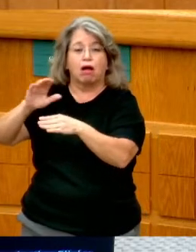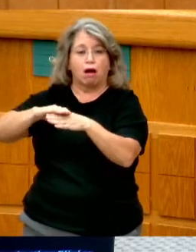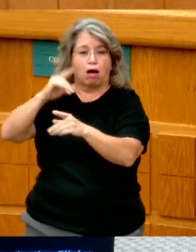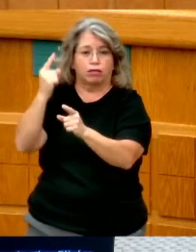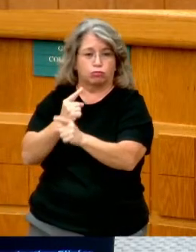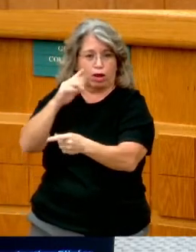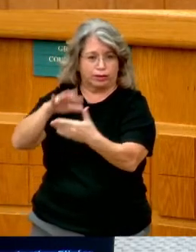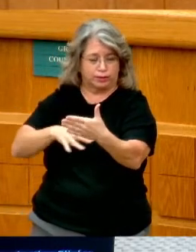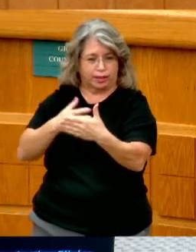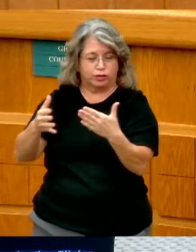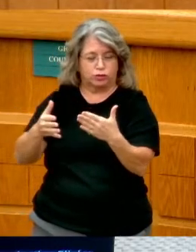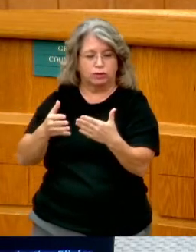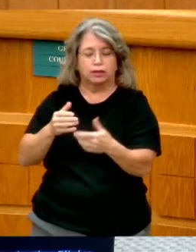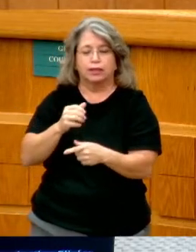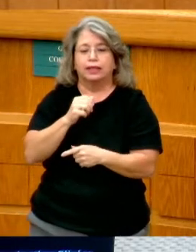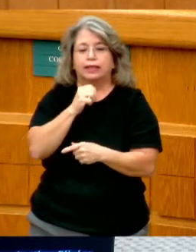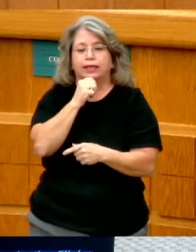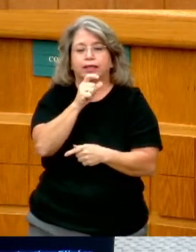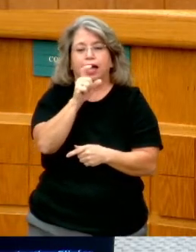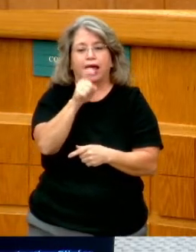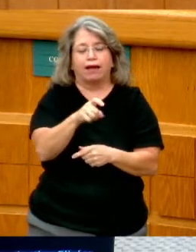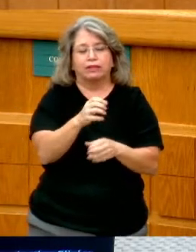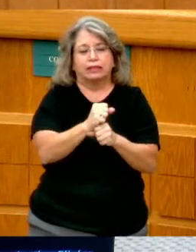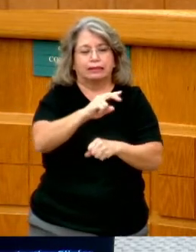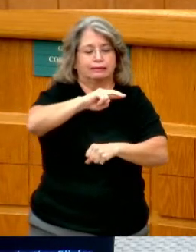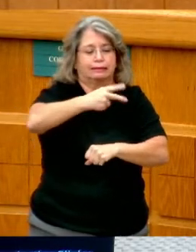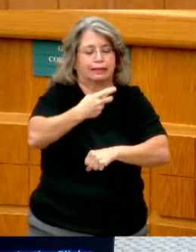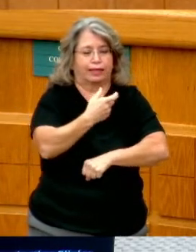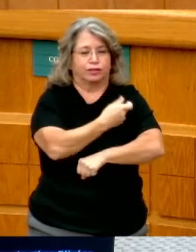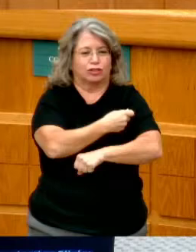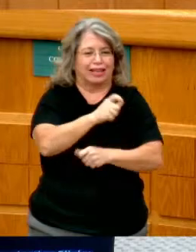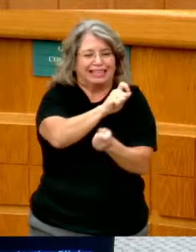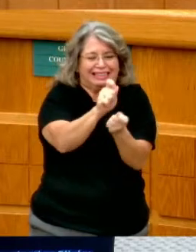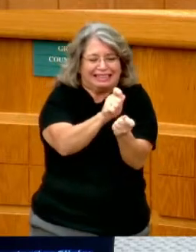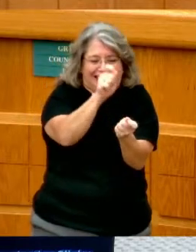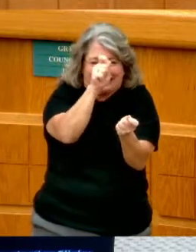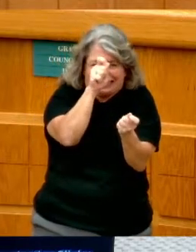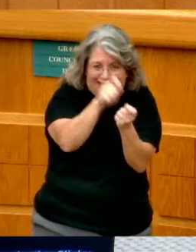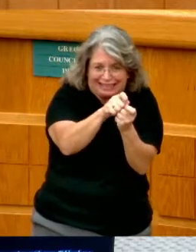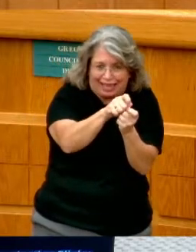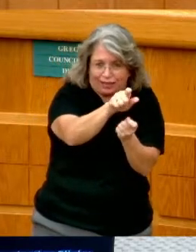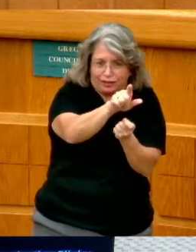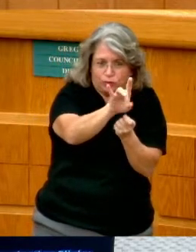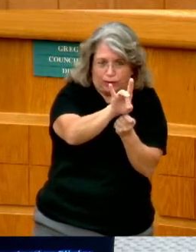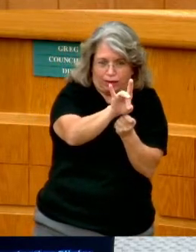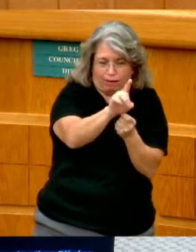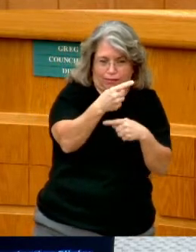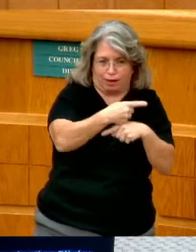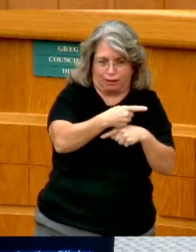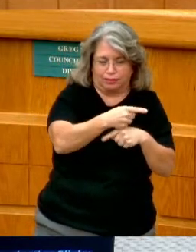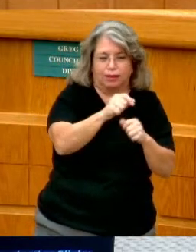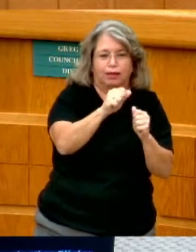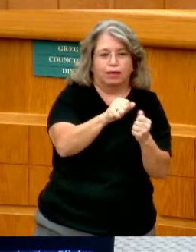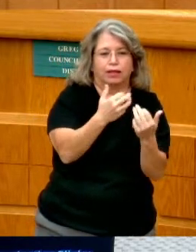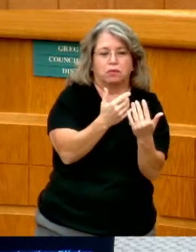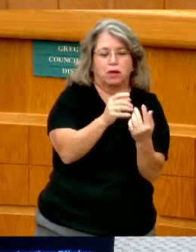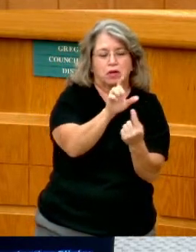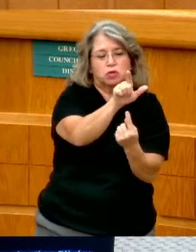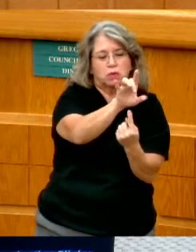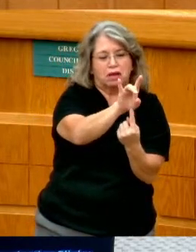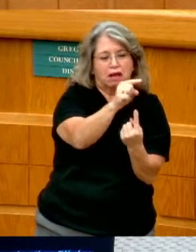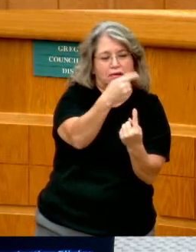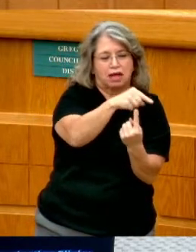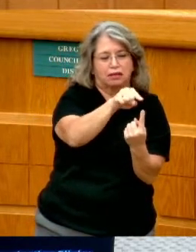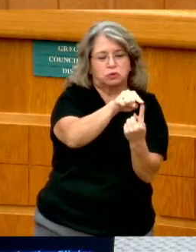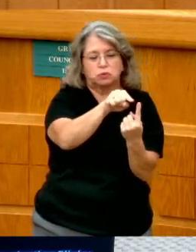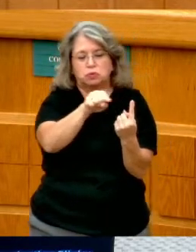28 days after you've had your first dose. In fact, you can wait up to 6 weeks after your